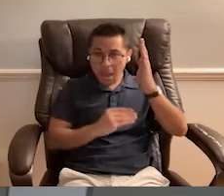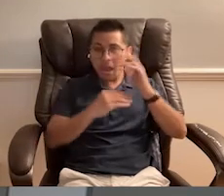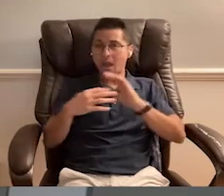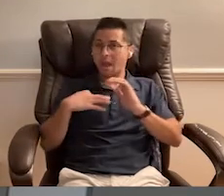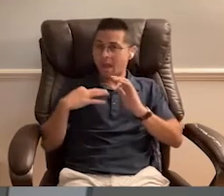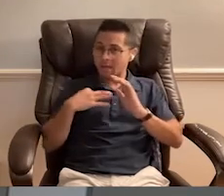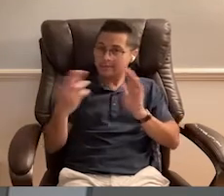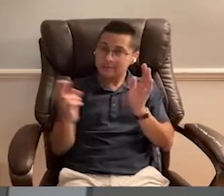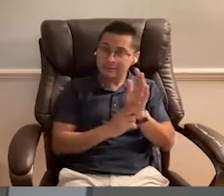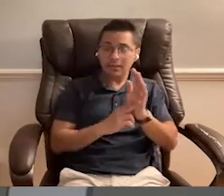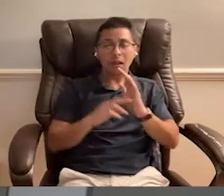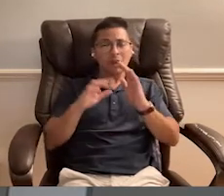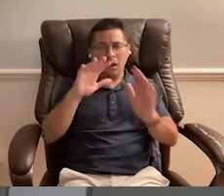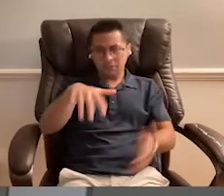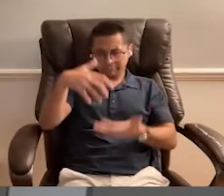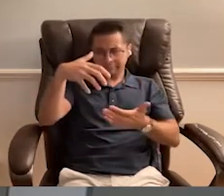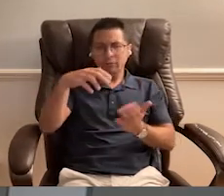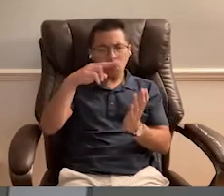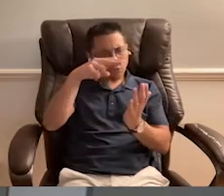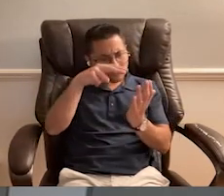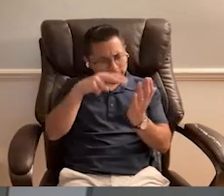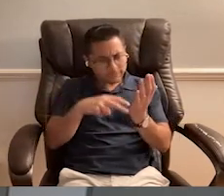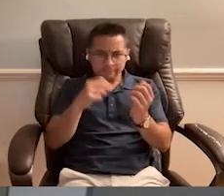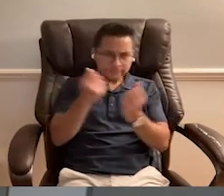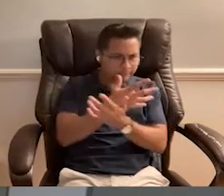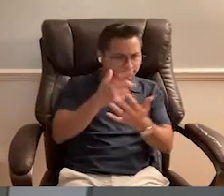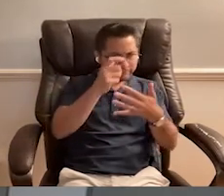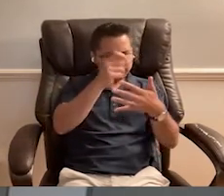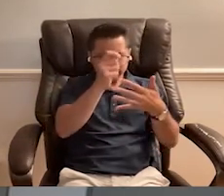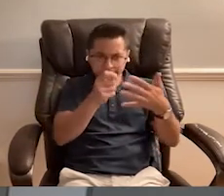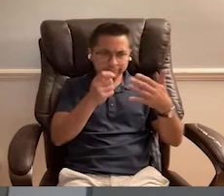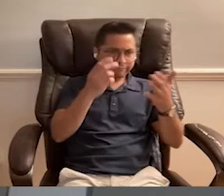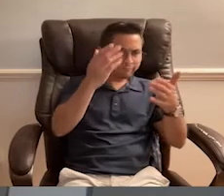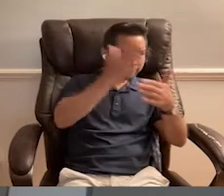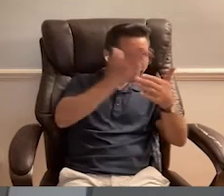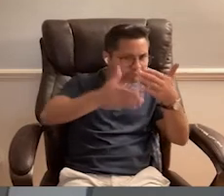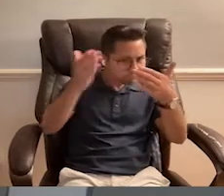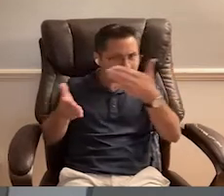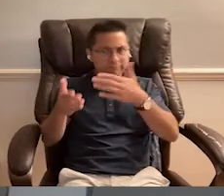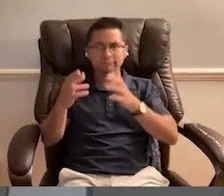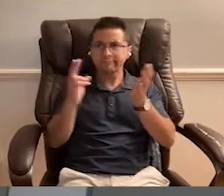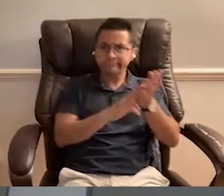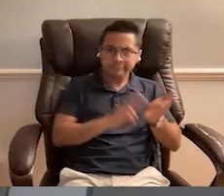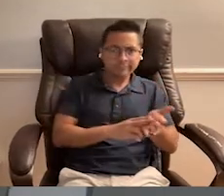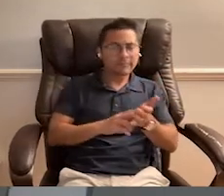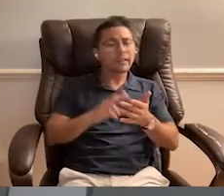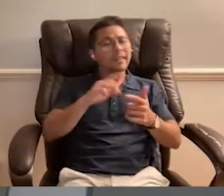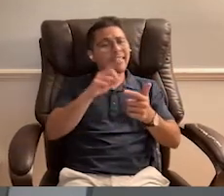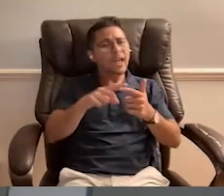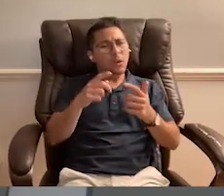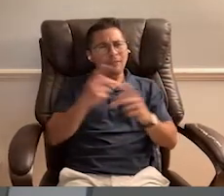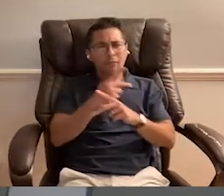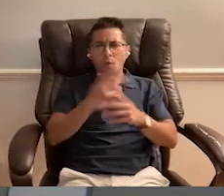checked, all the blanks filled out, and the signed application, we're going to look at that application to see, is everything checked, completed,